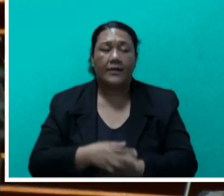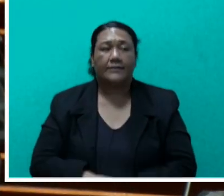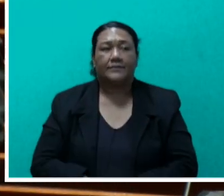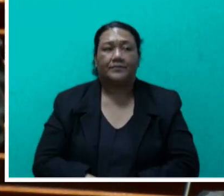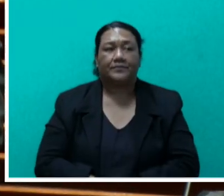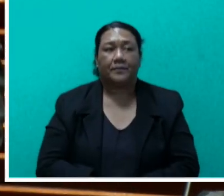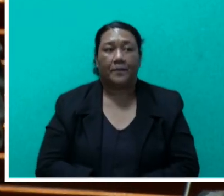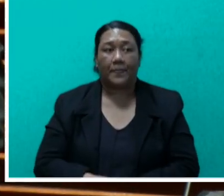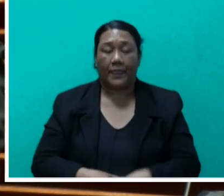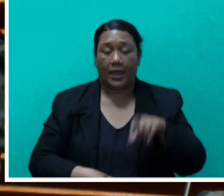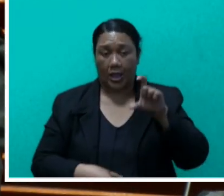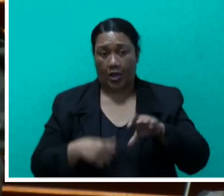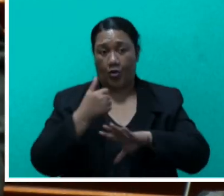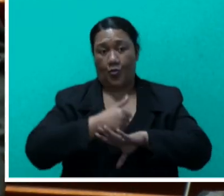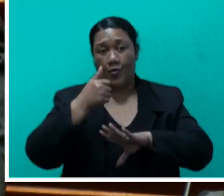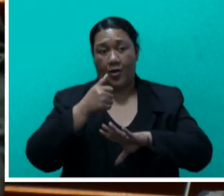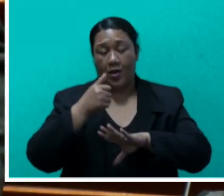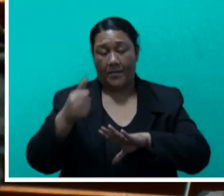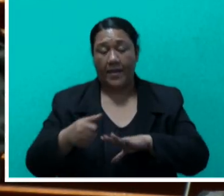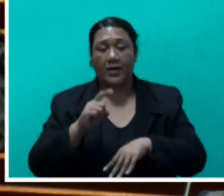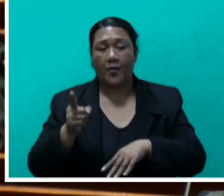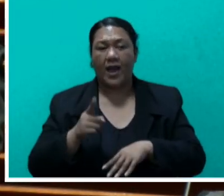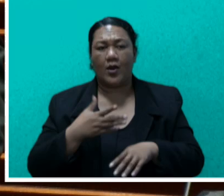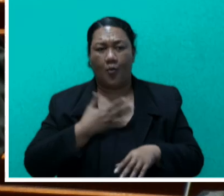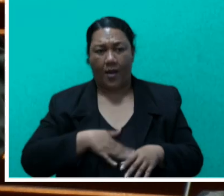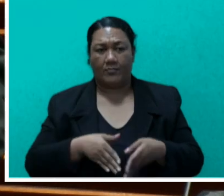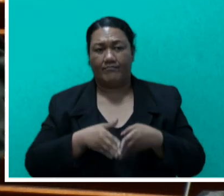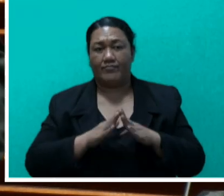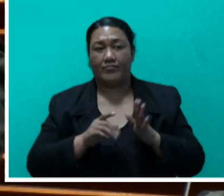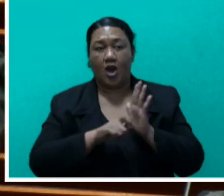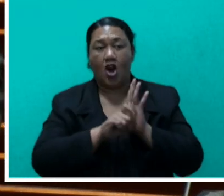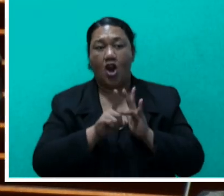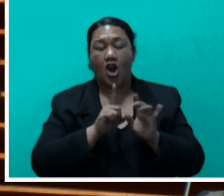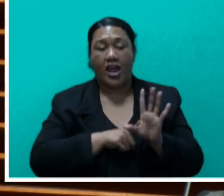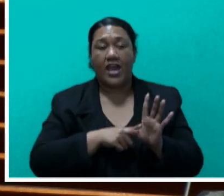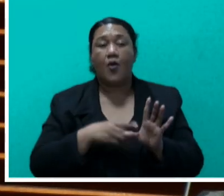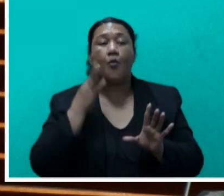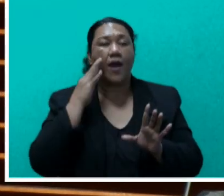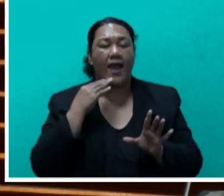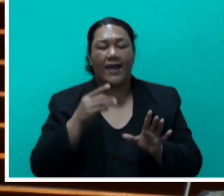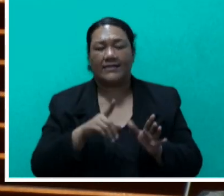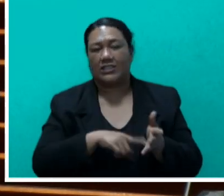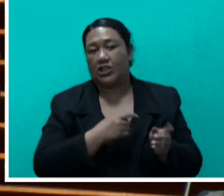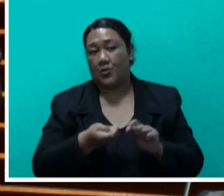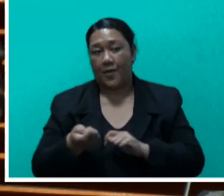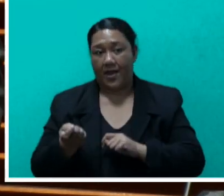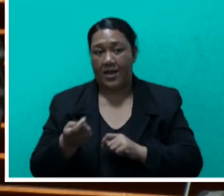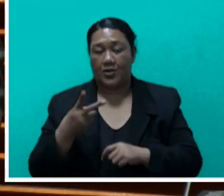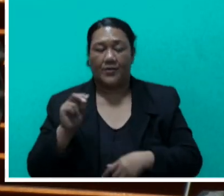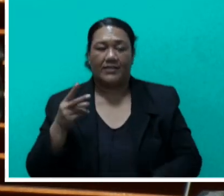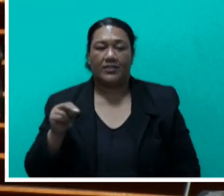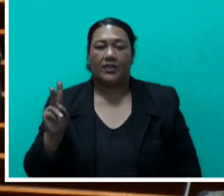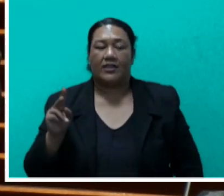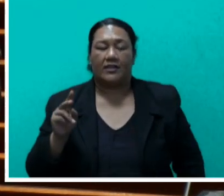government decided to revive the ROI program through the ministry from January 2023.